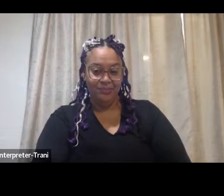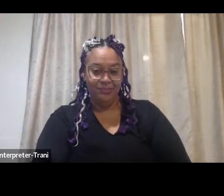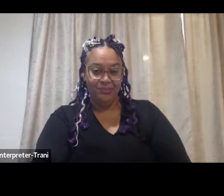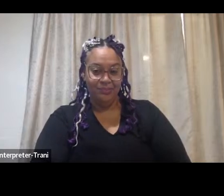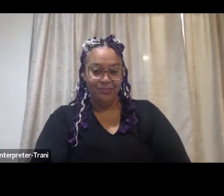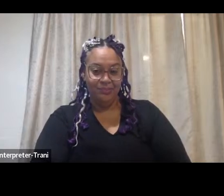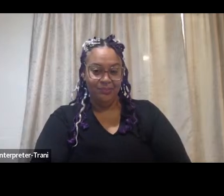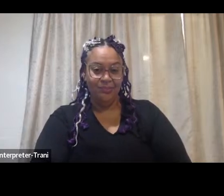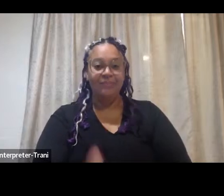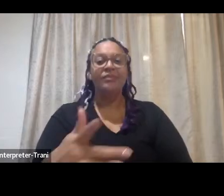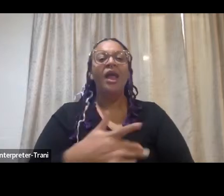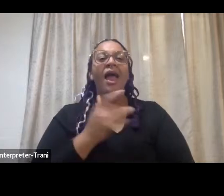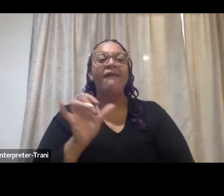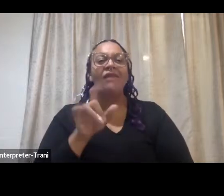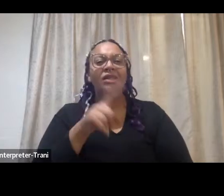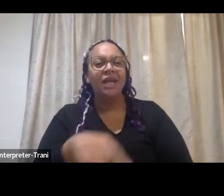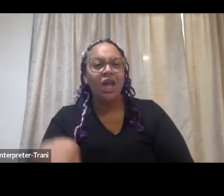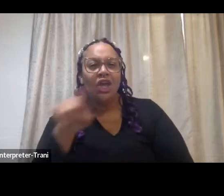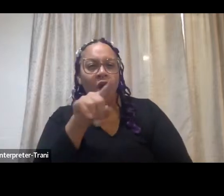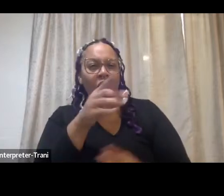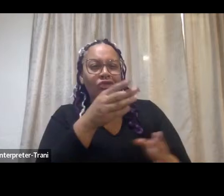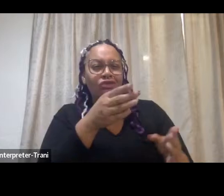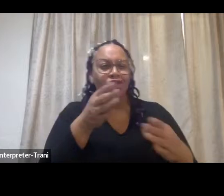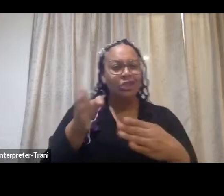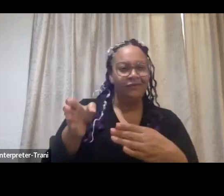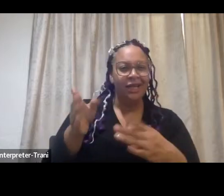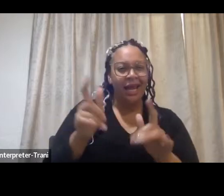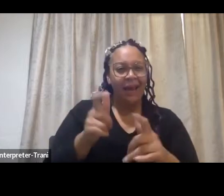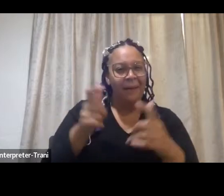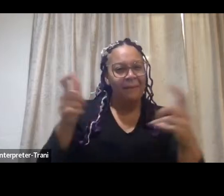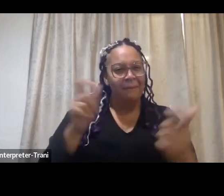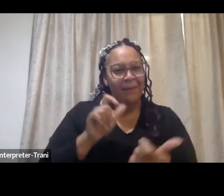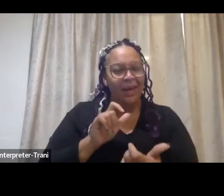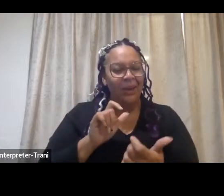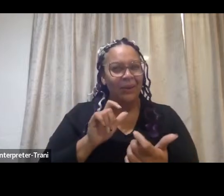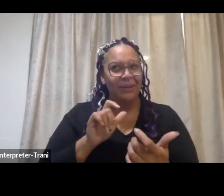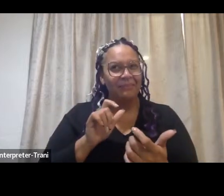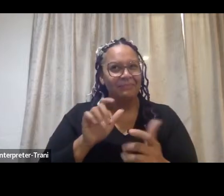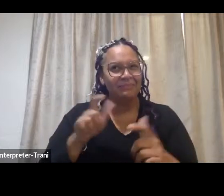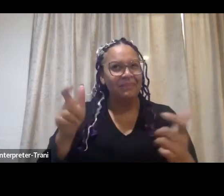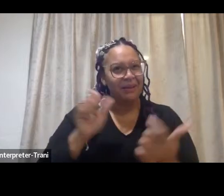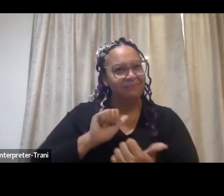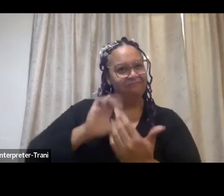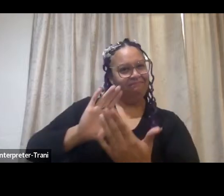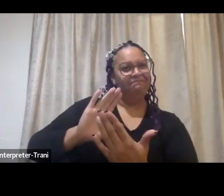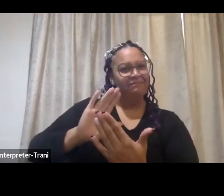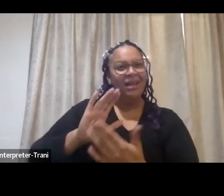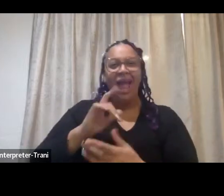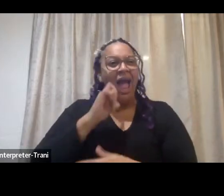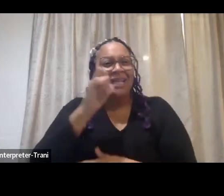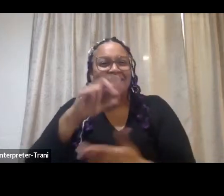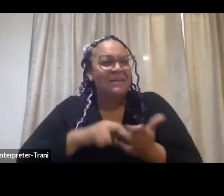It feels like y'all are shifting in a really big way. Oh, I'm sorry. I don't mean to make you nervous.